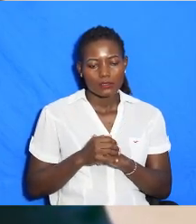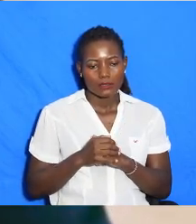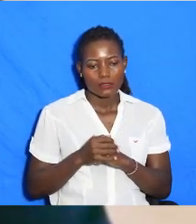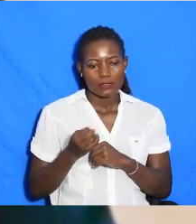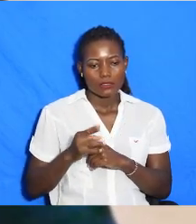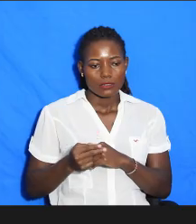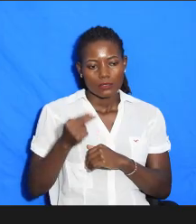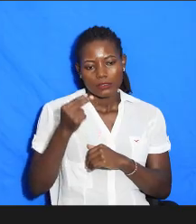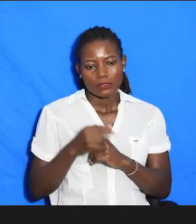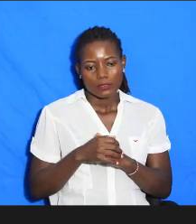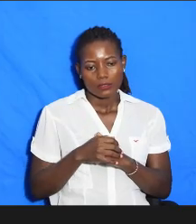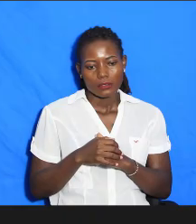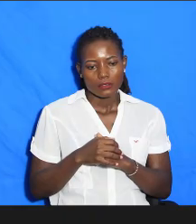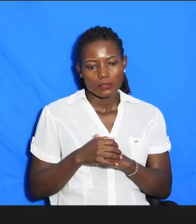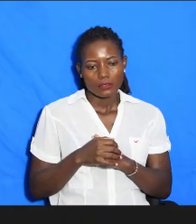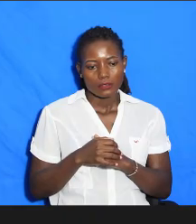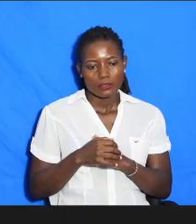or even higher? Um,